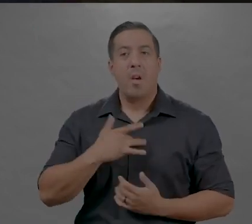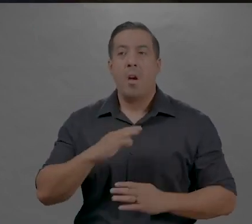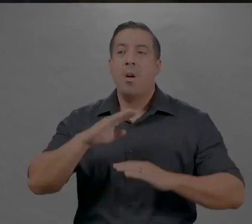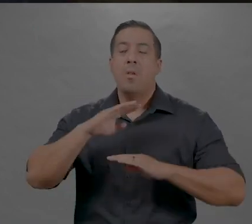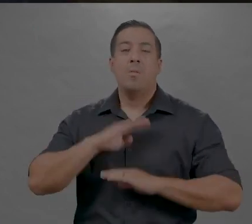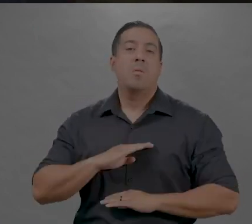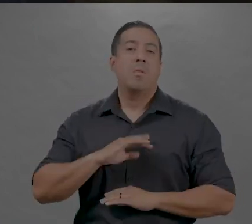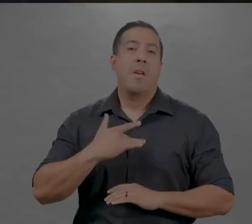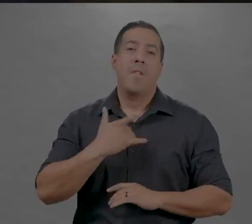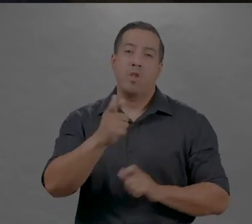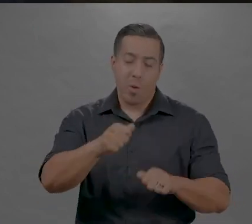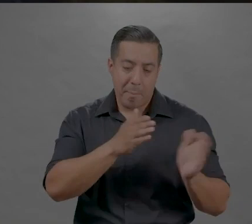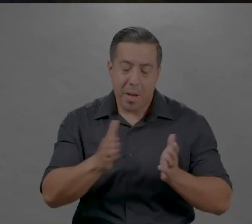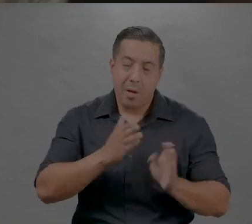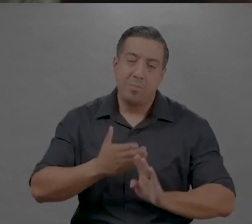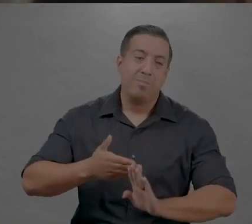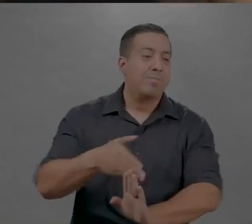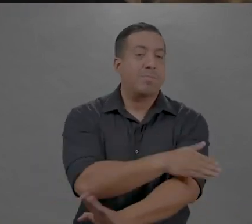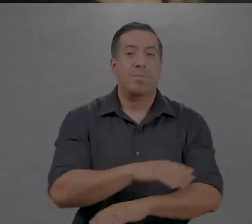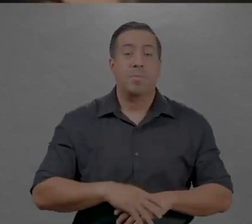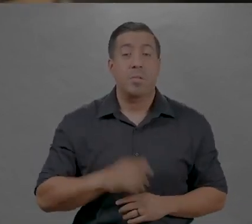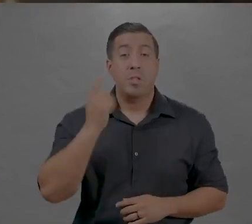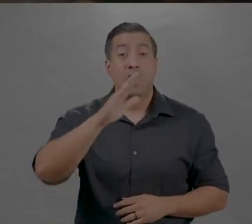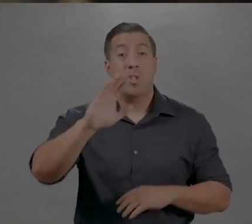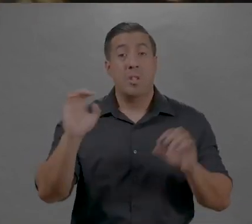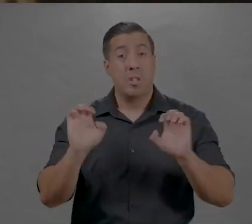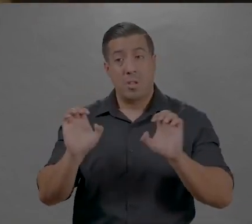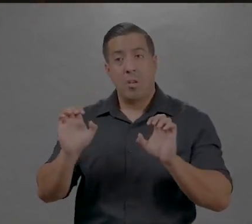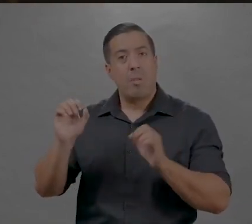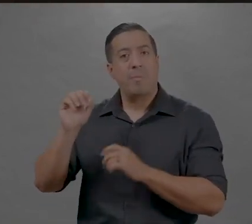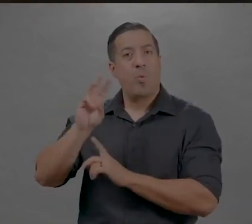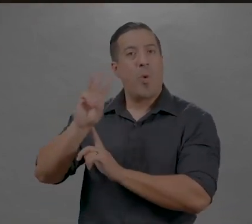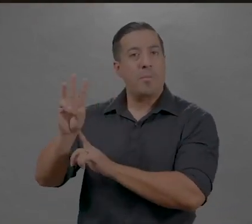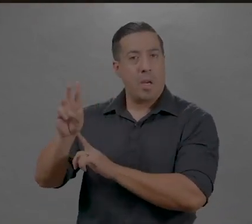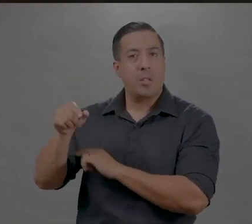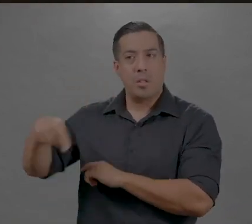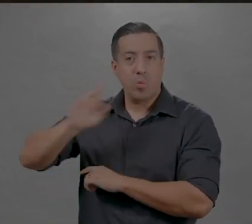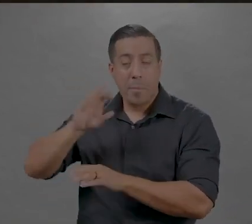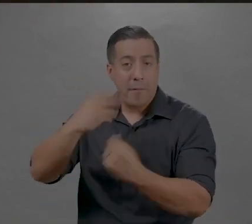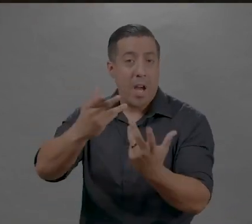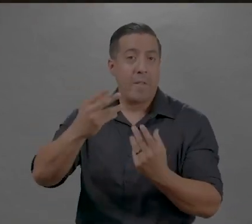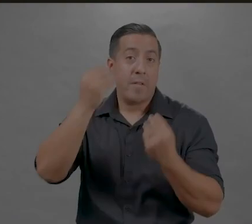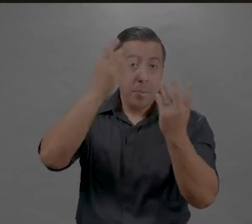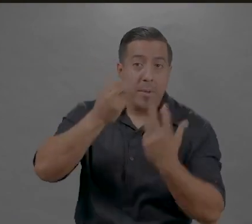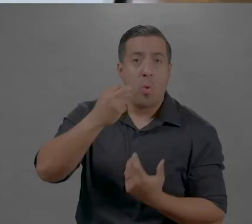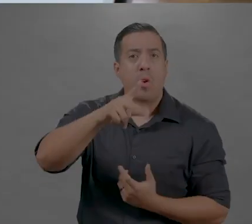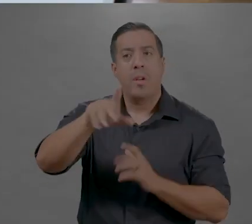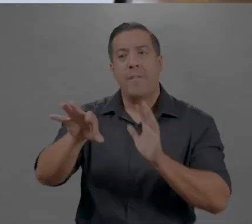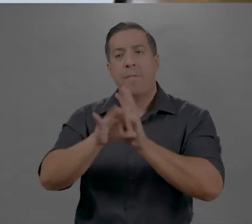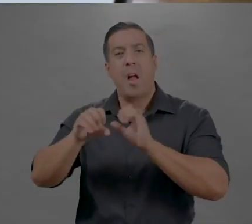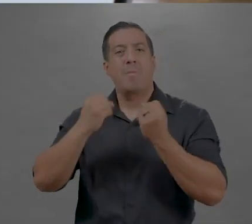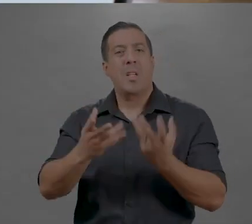situation, and no better feeling than knowing you've done all you can to plan ahead. Your local emergency management website